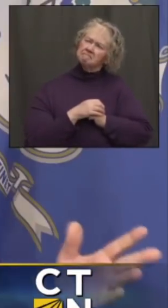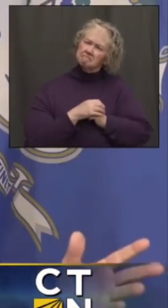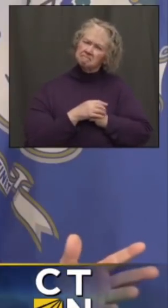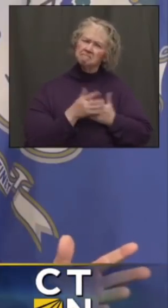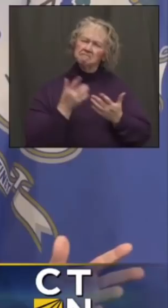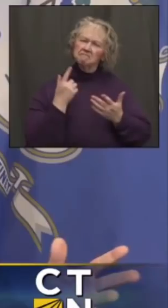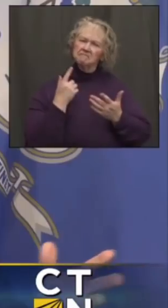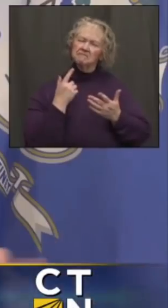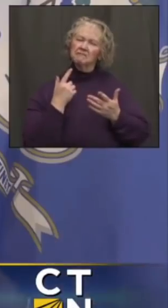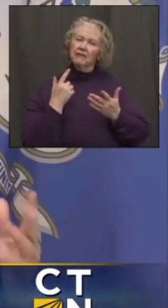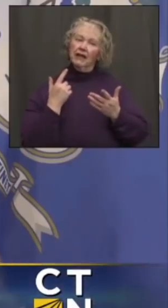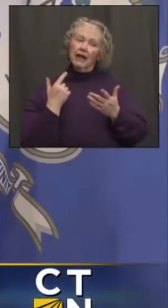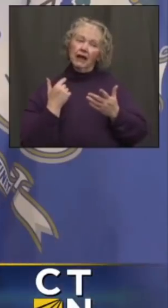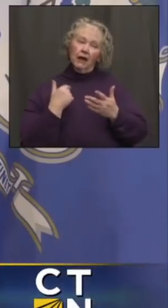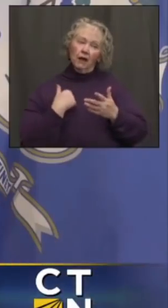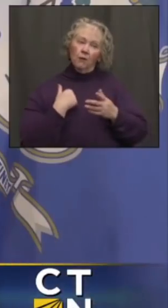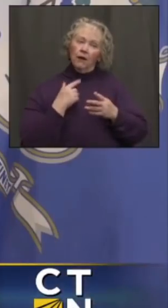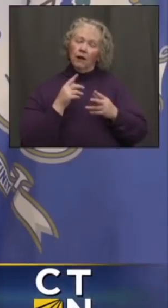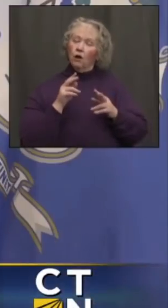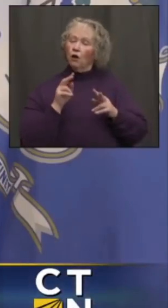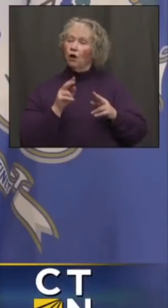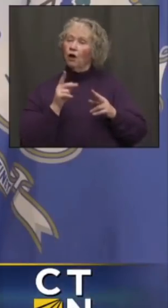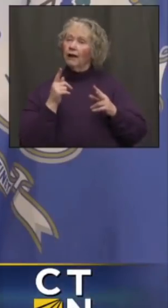to see their kids play sports.